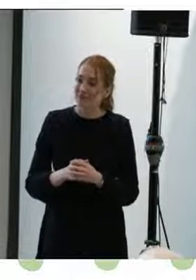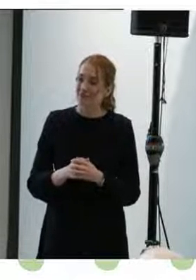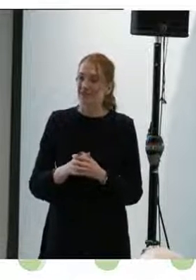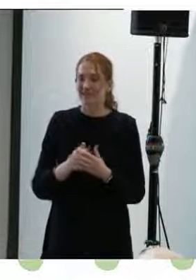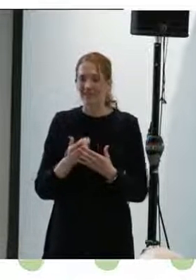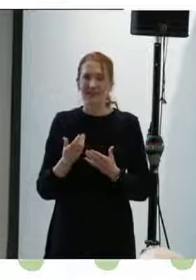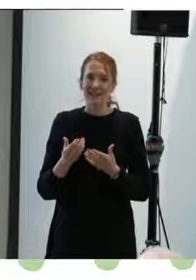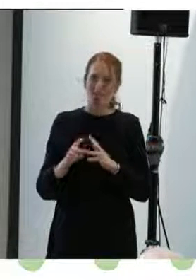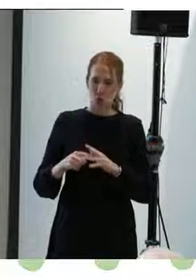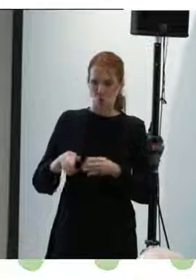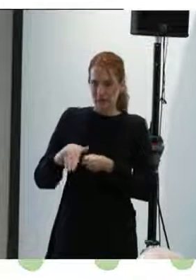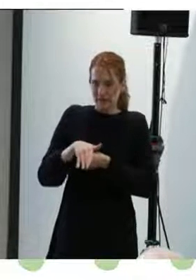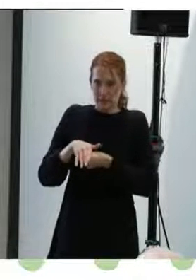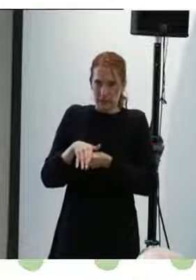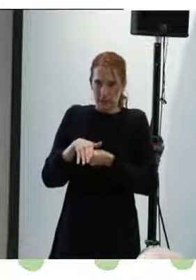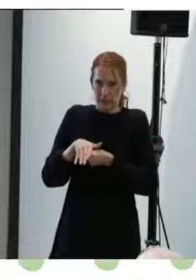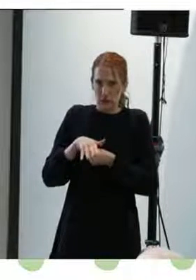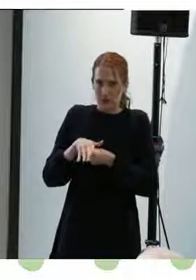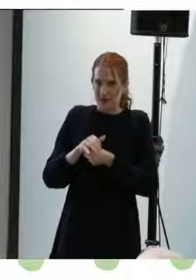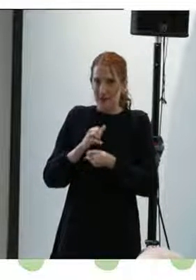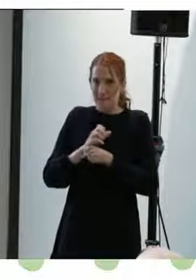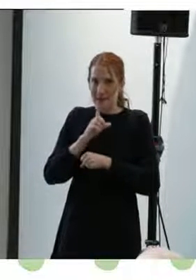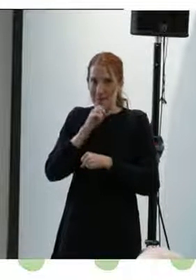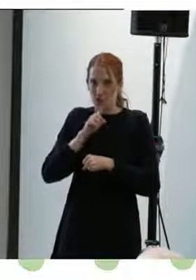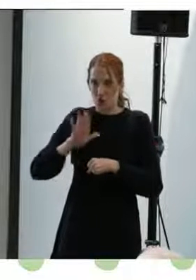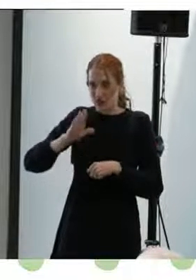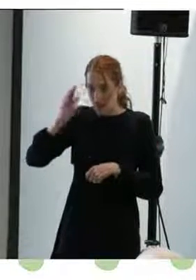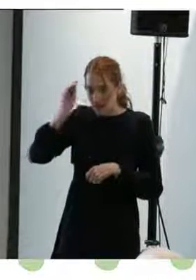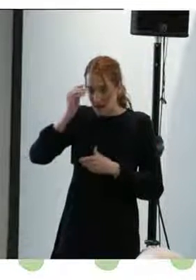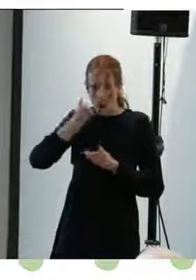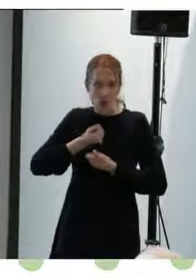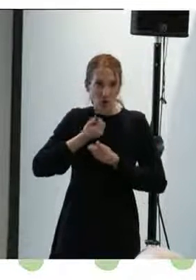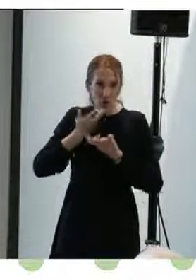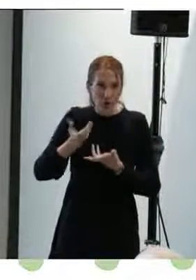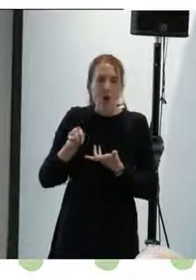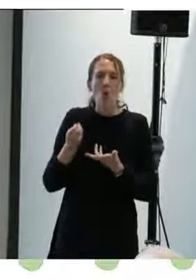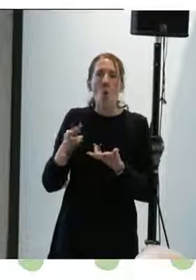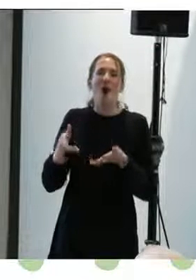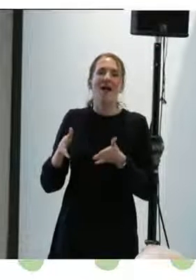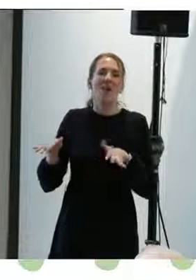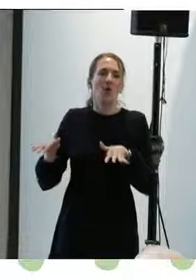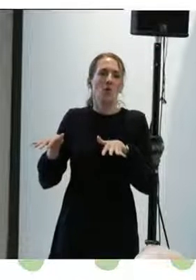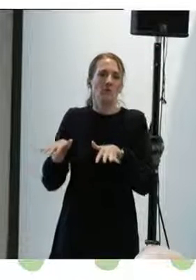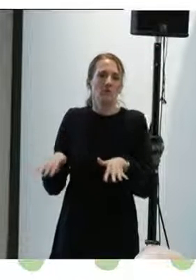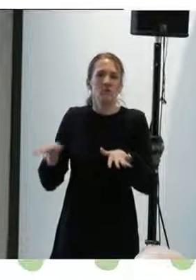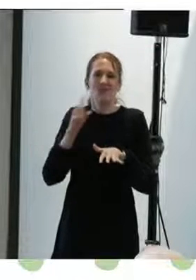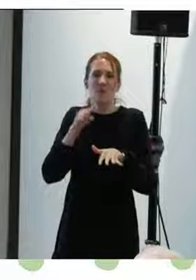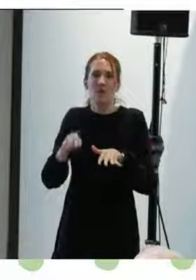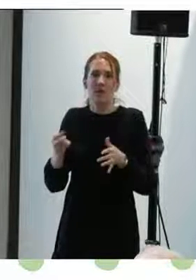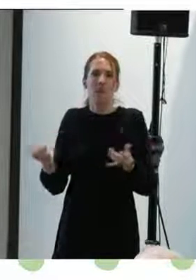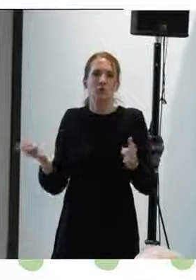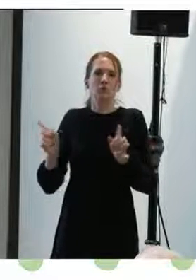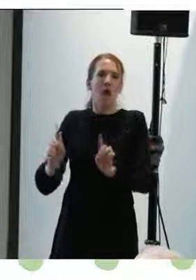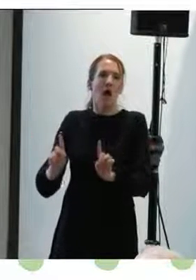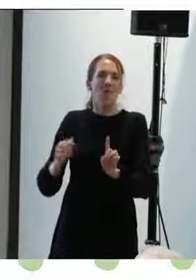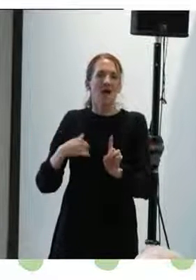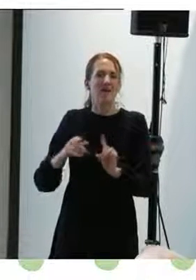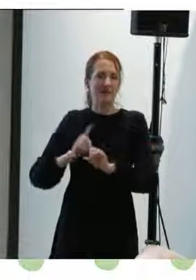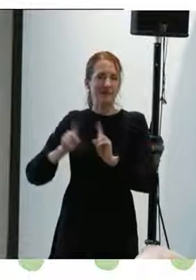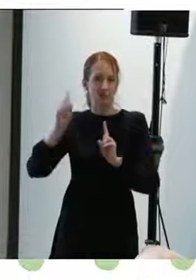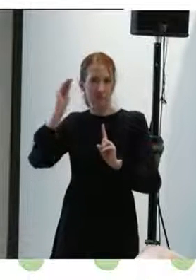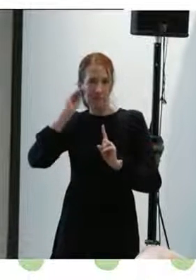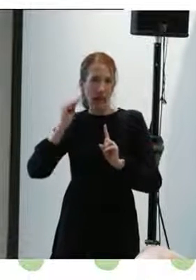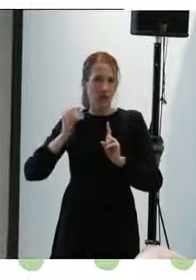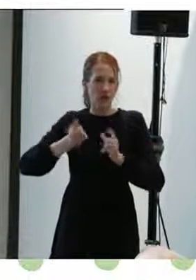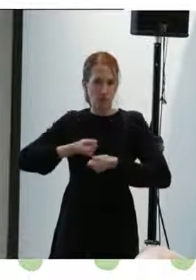of a local level of making sure people's voices are heard, or creating spaces where different voices may come into